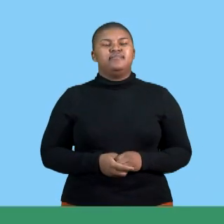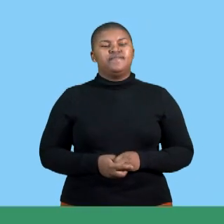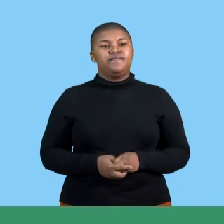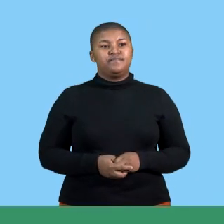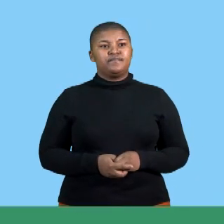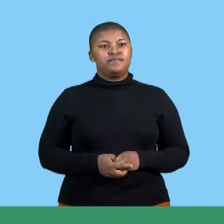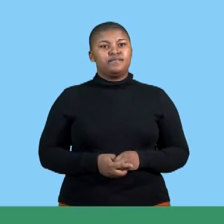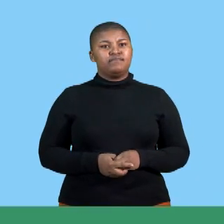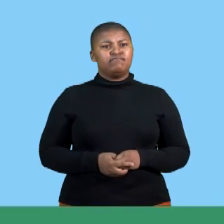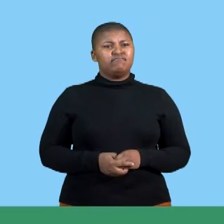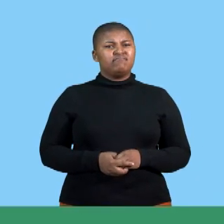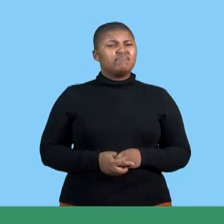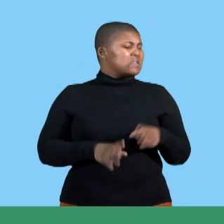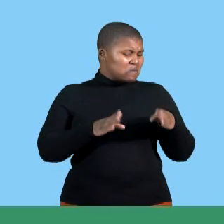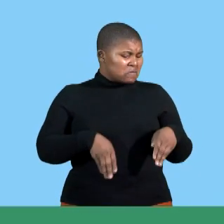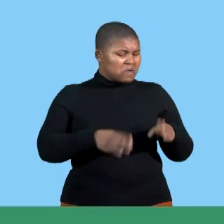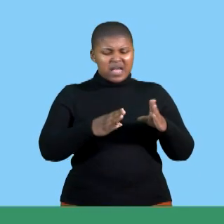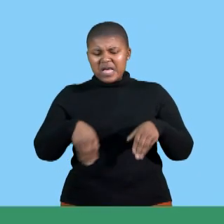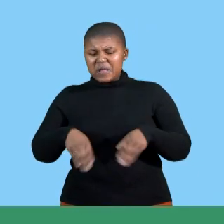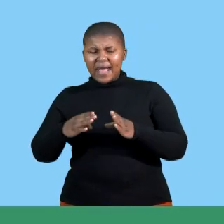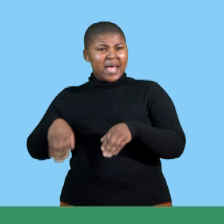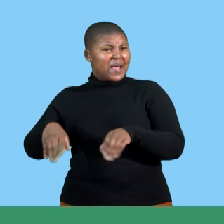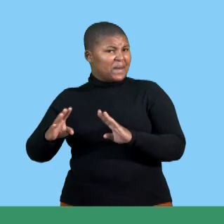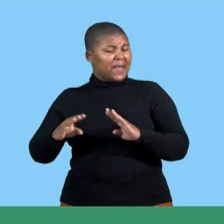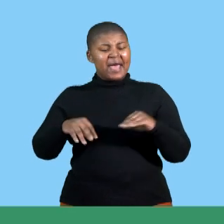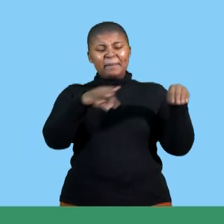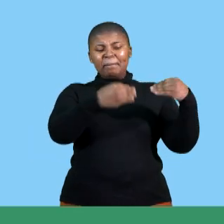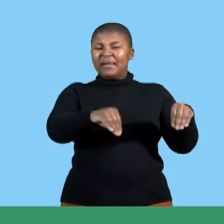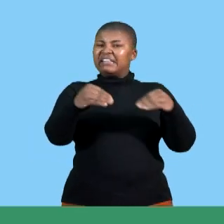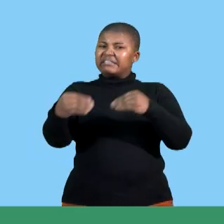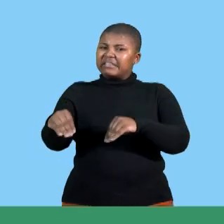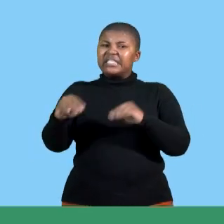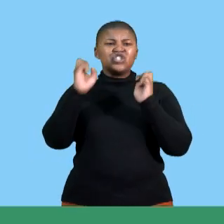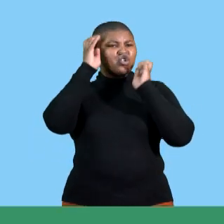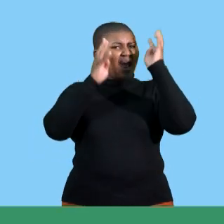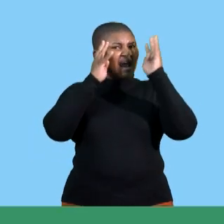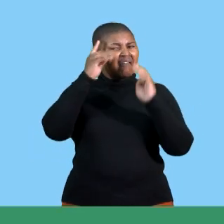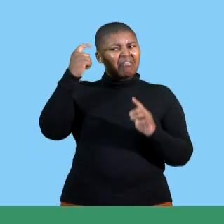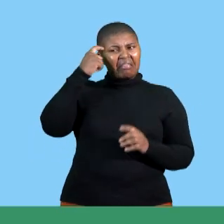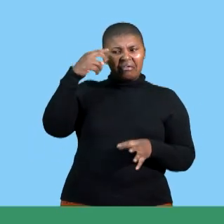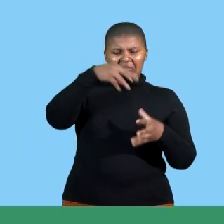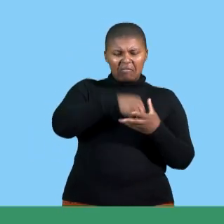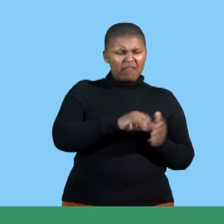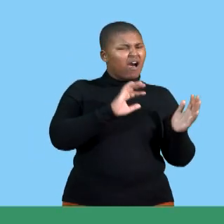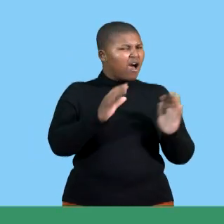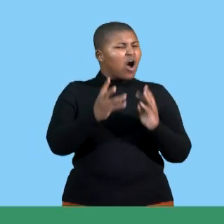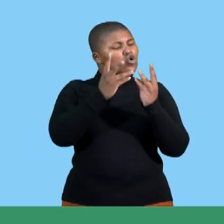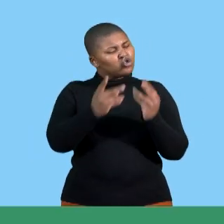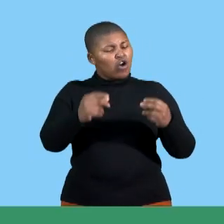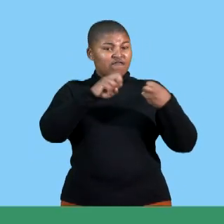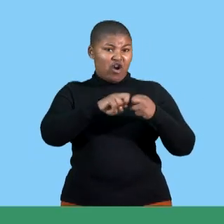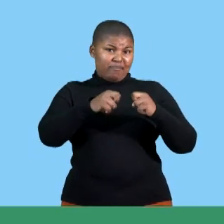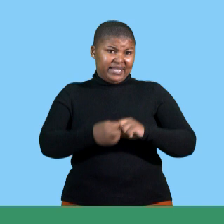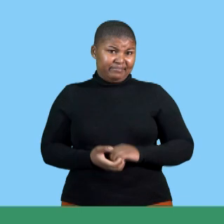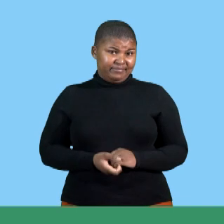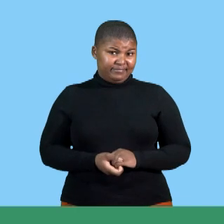to be discussing the ways in which businesses can use creative thinking to solve the business problems. Take note, we